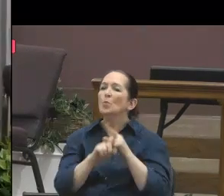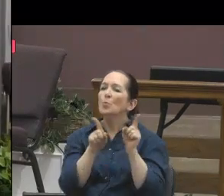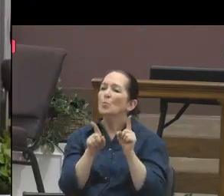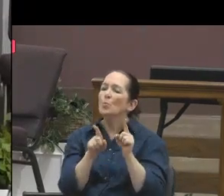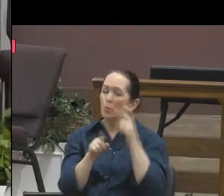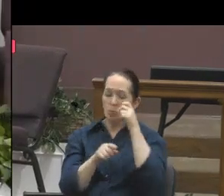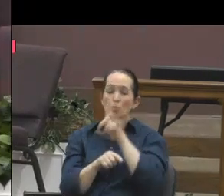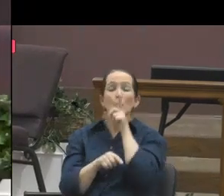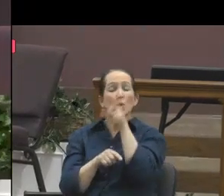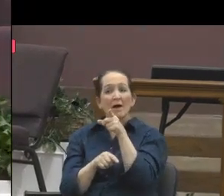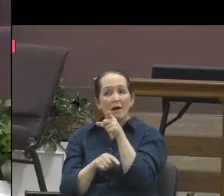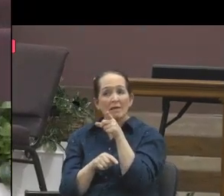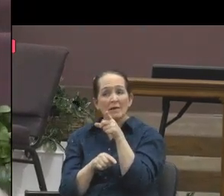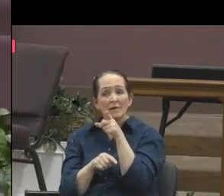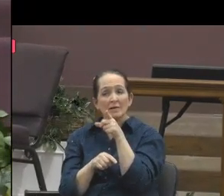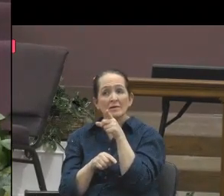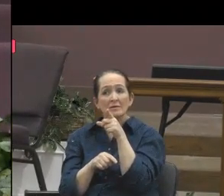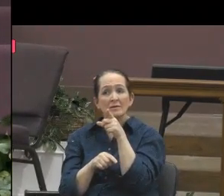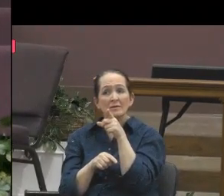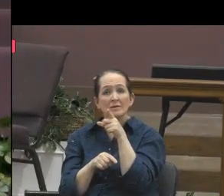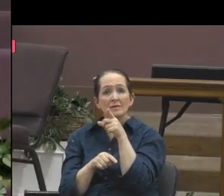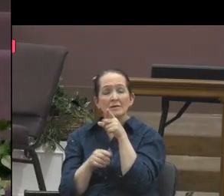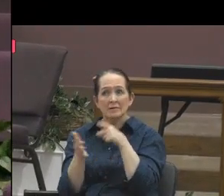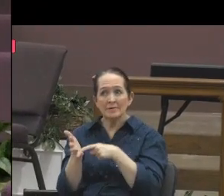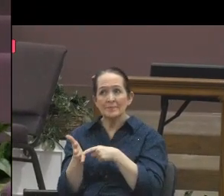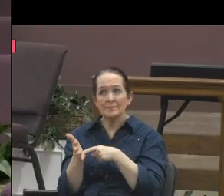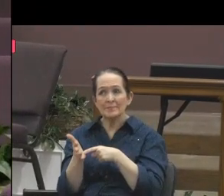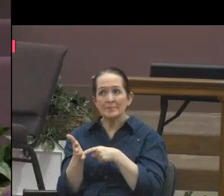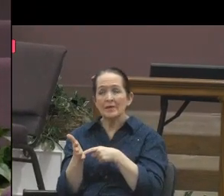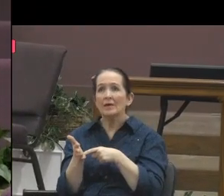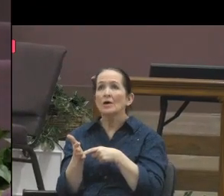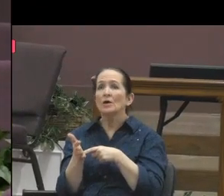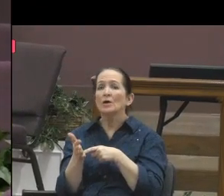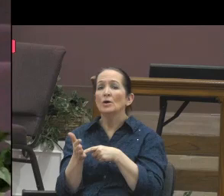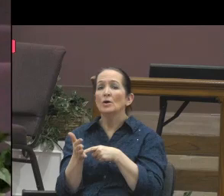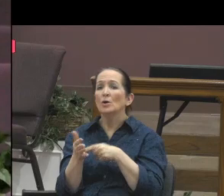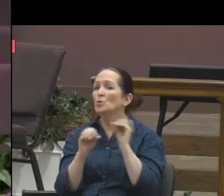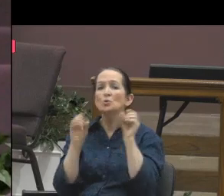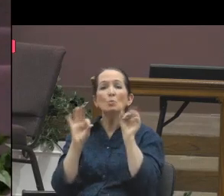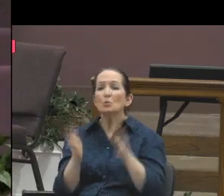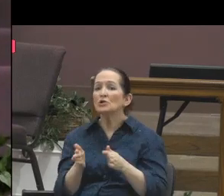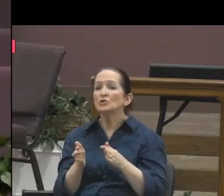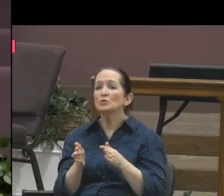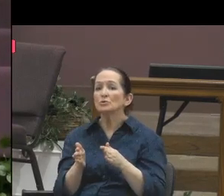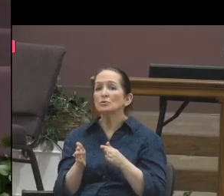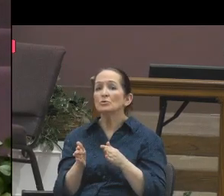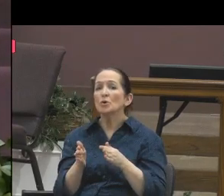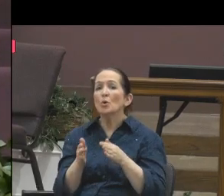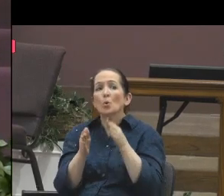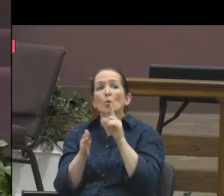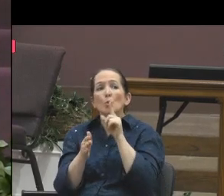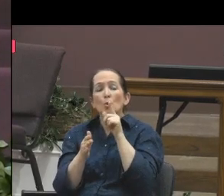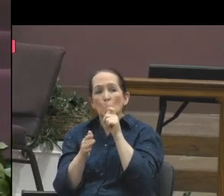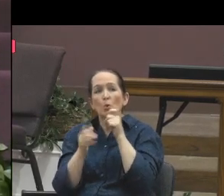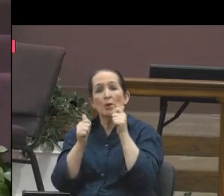But the reality of it is this. There is no pastor that's going to be able to grow a church.